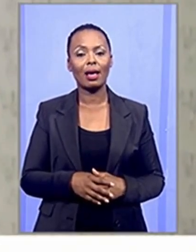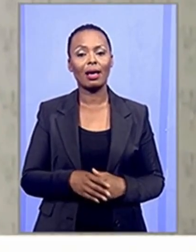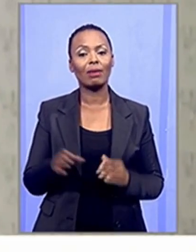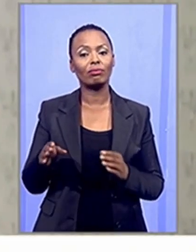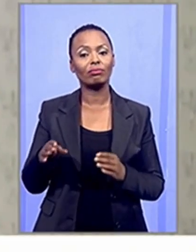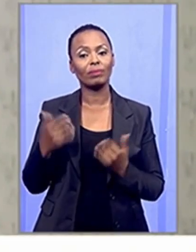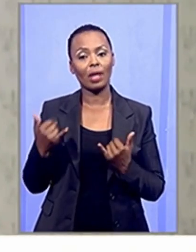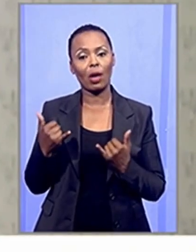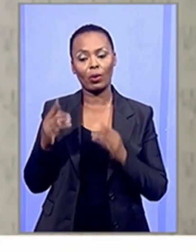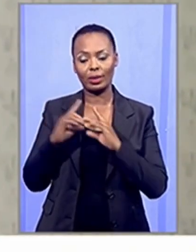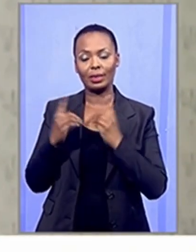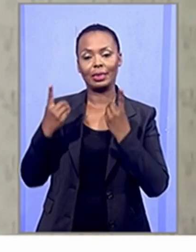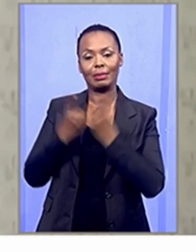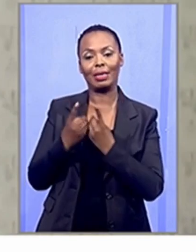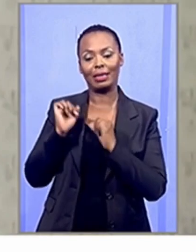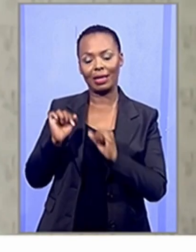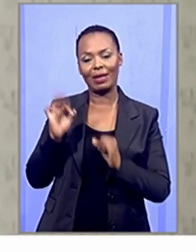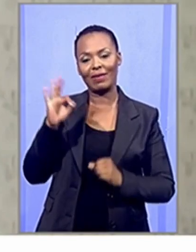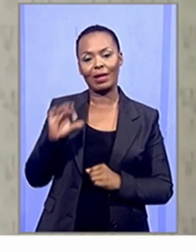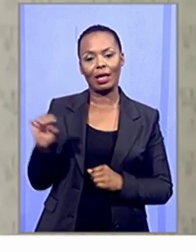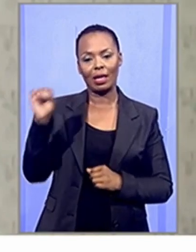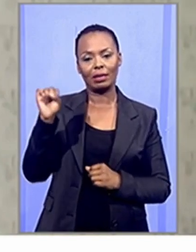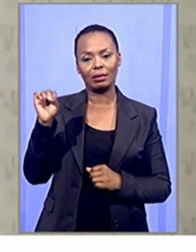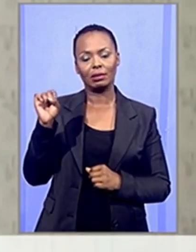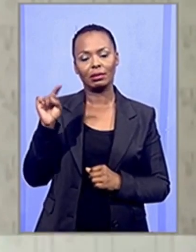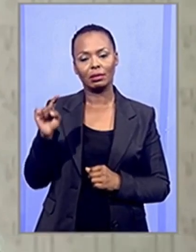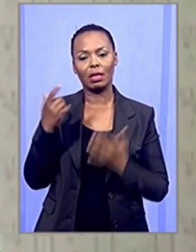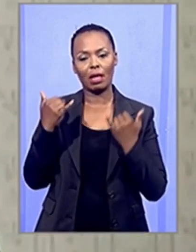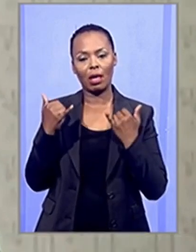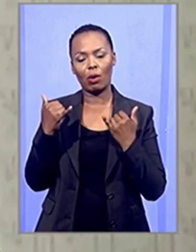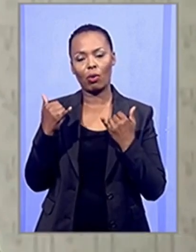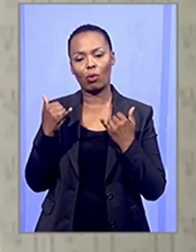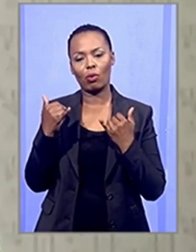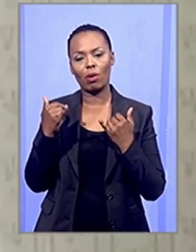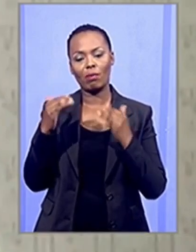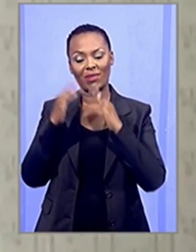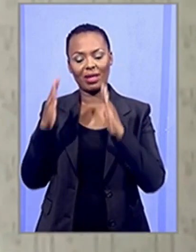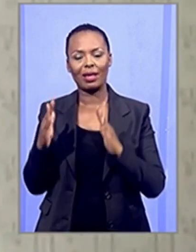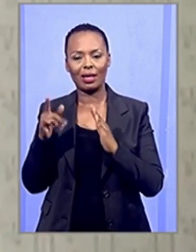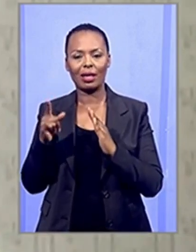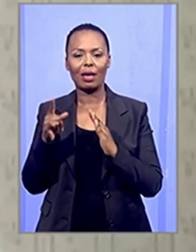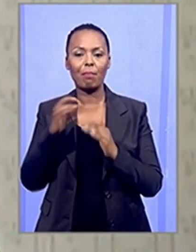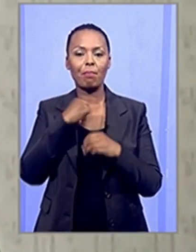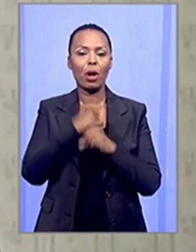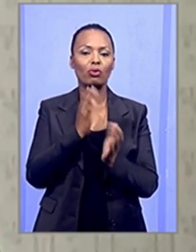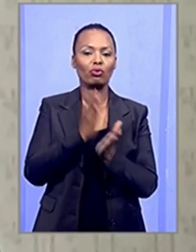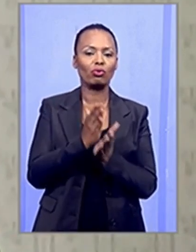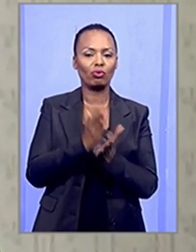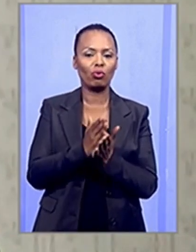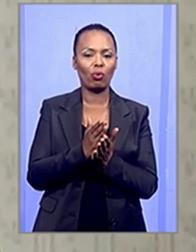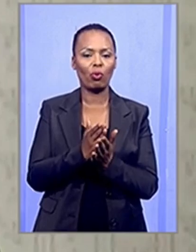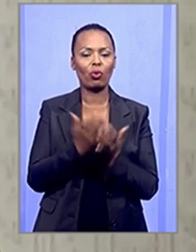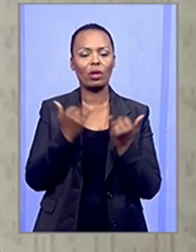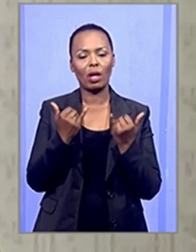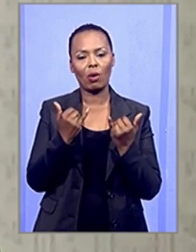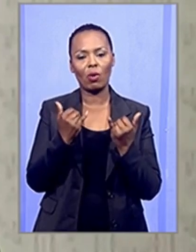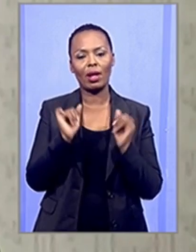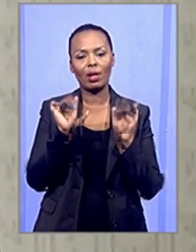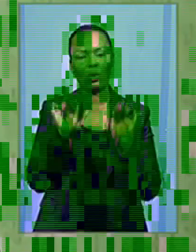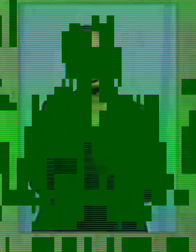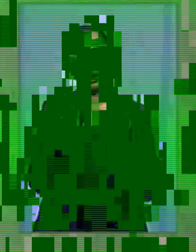le fela le ikemiseditse go netefatsa hore ka mora koduwa ya 9/11 mane